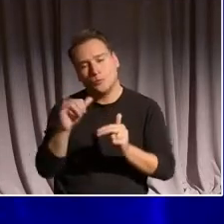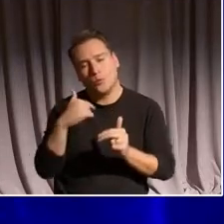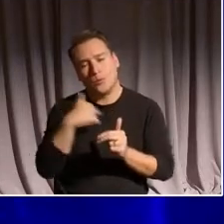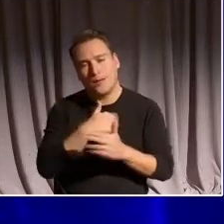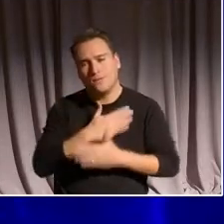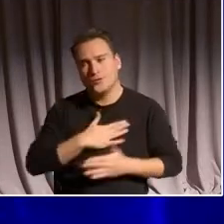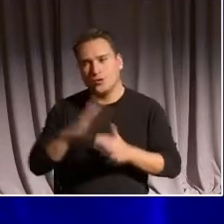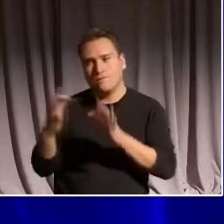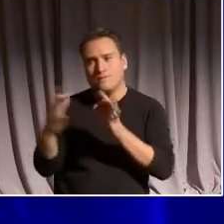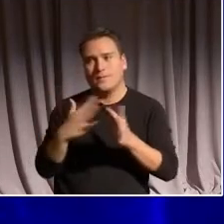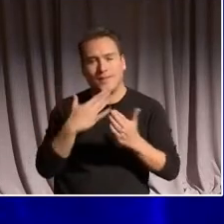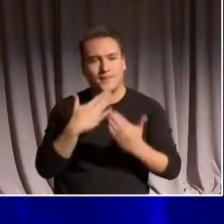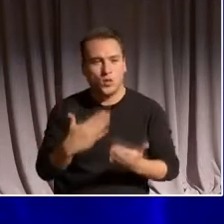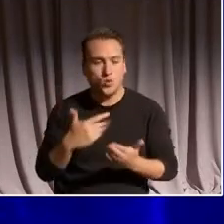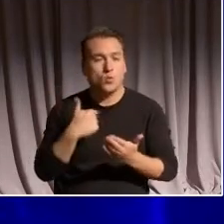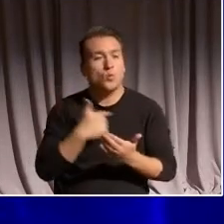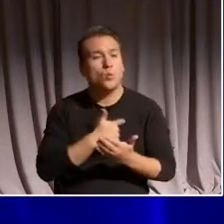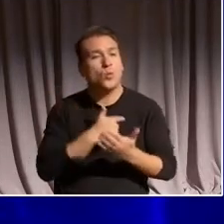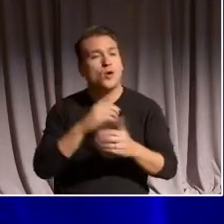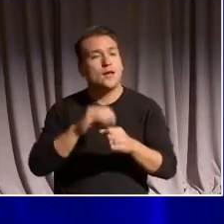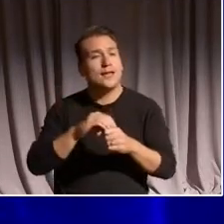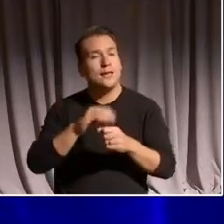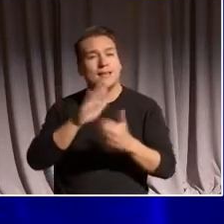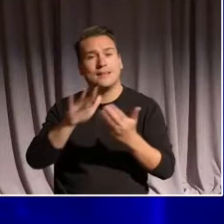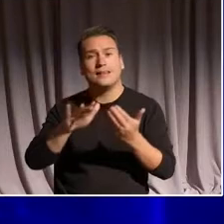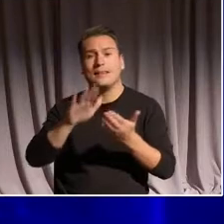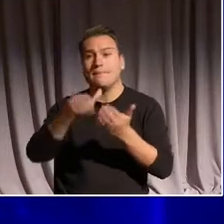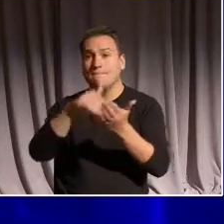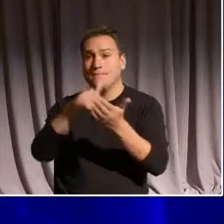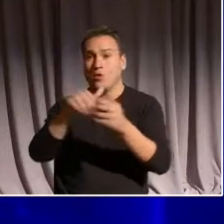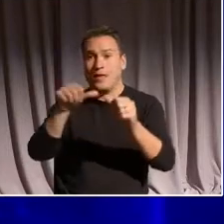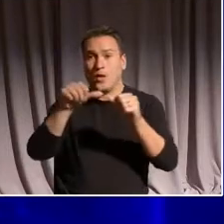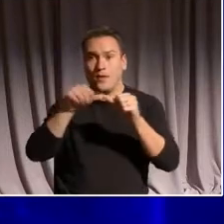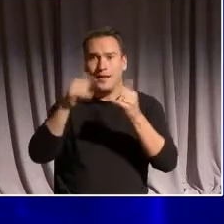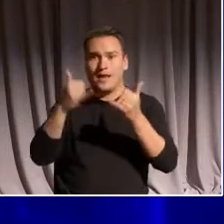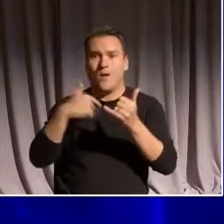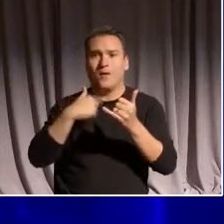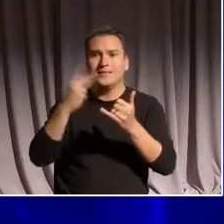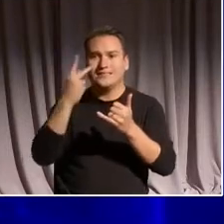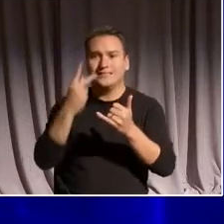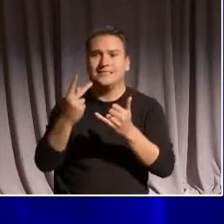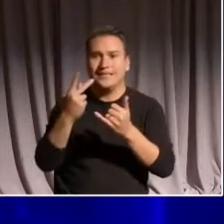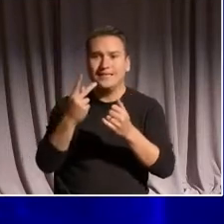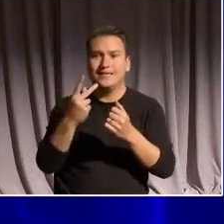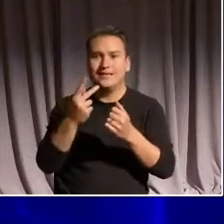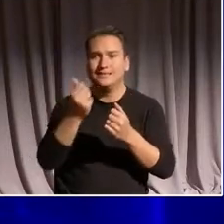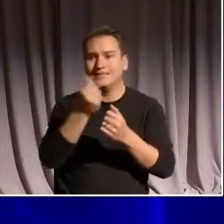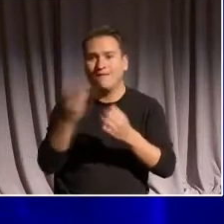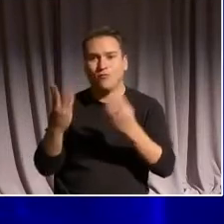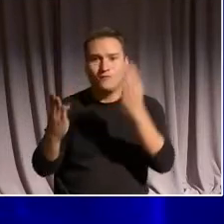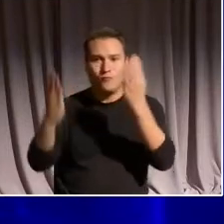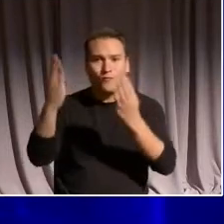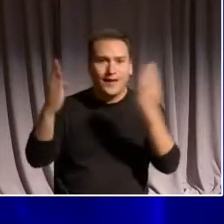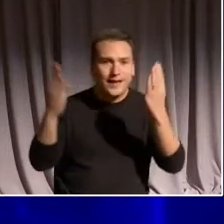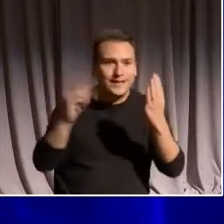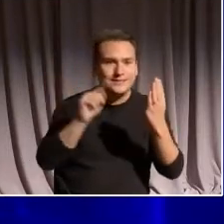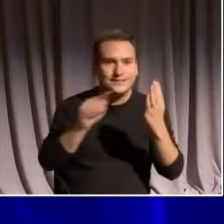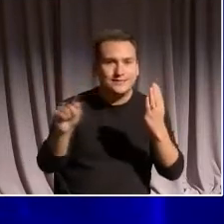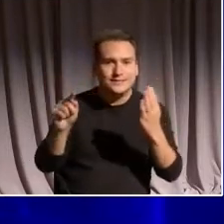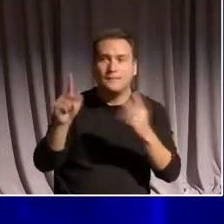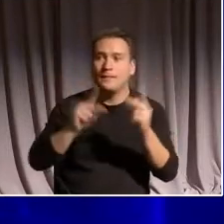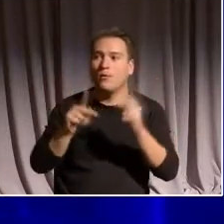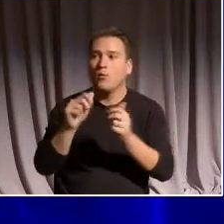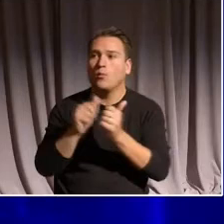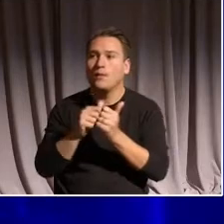appreciate that feedback. Thank you. So we're in the center part now for a question, and I see a couple of questions here. If the people with the